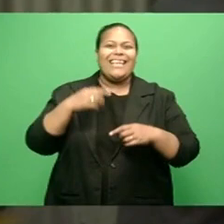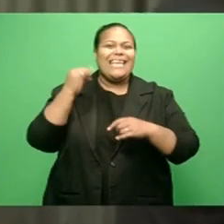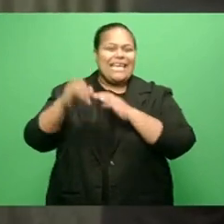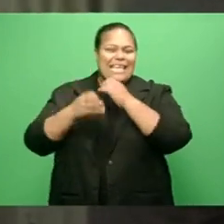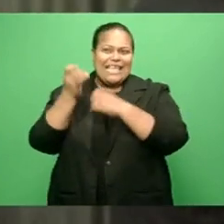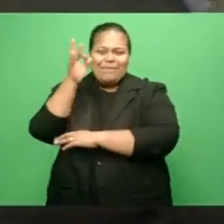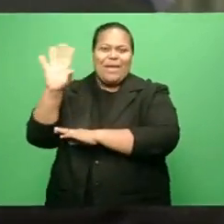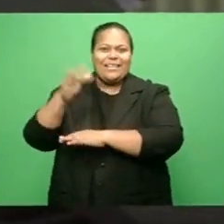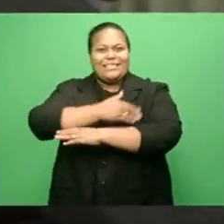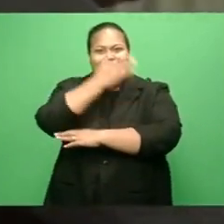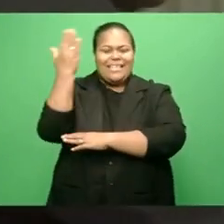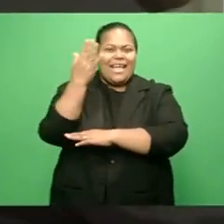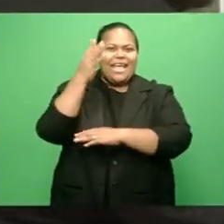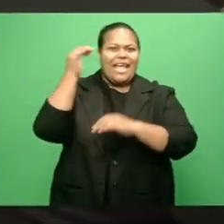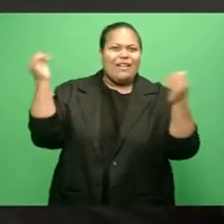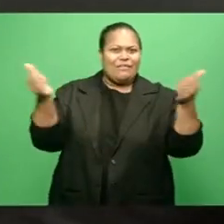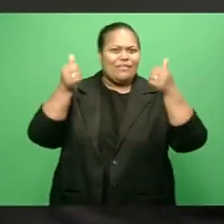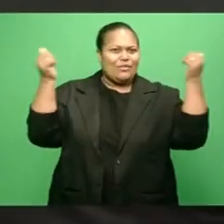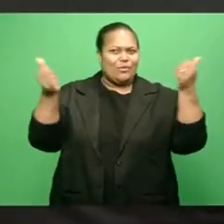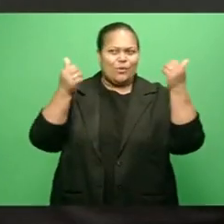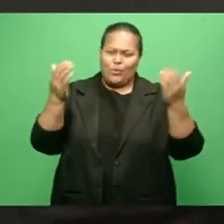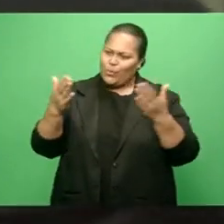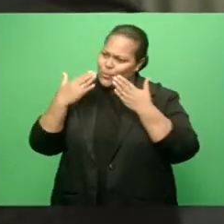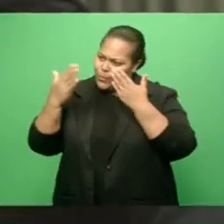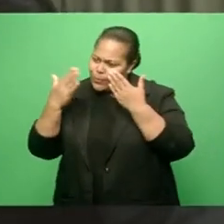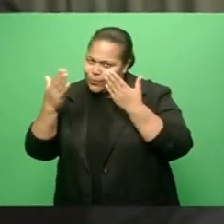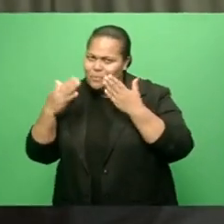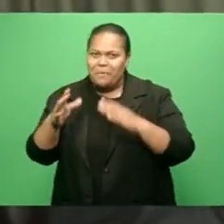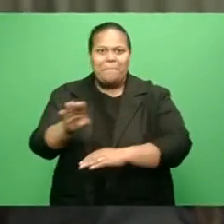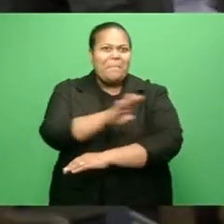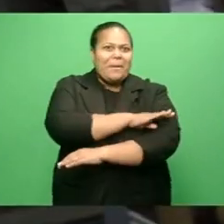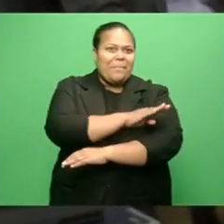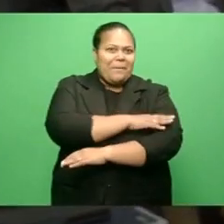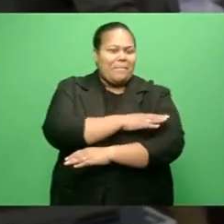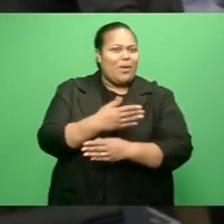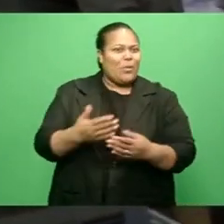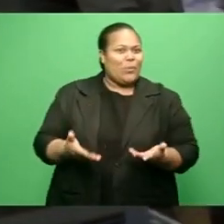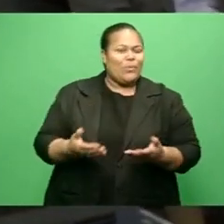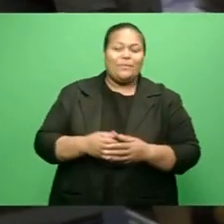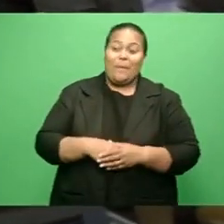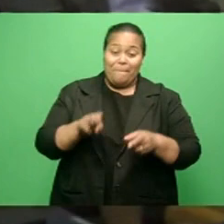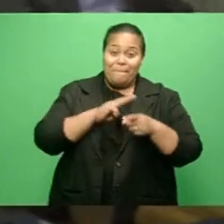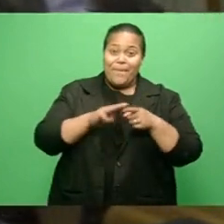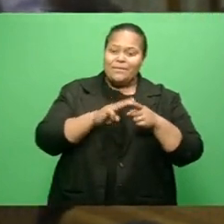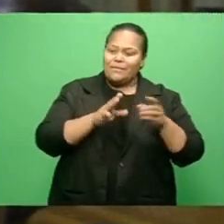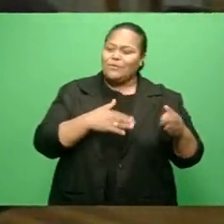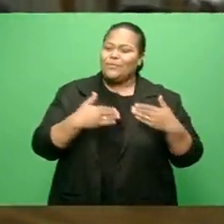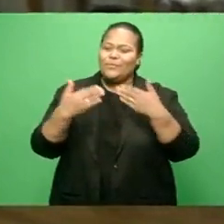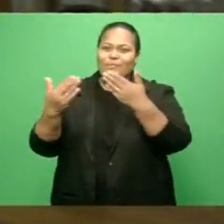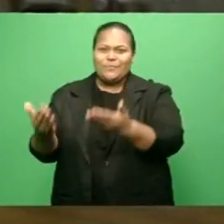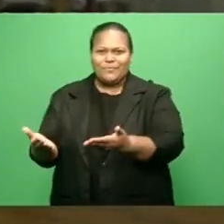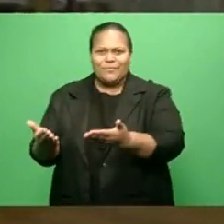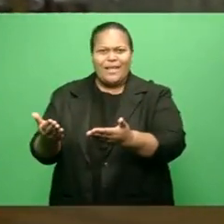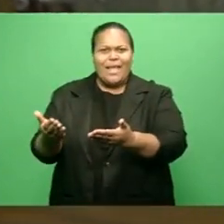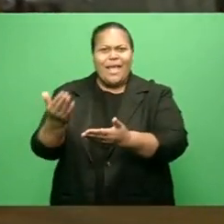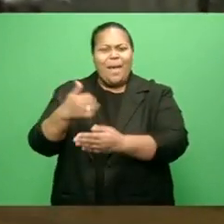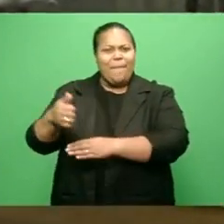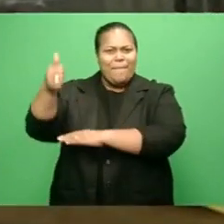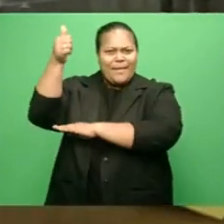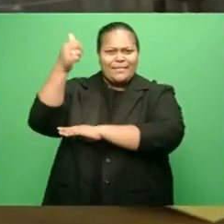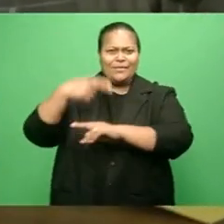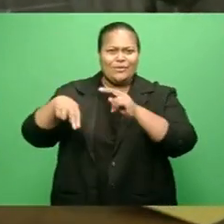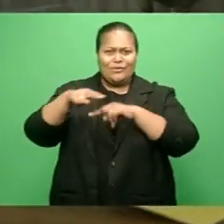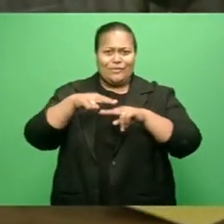of the American people to Bainimarama for his thoughtful remarks. The message was delivered by the United States Ambassador to Fiji,